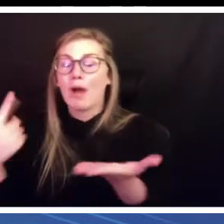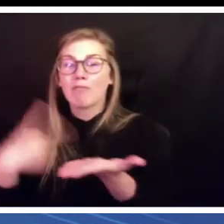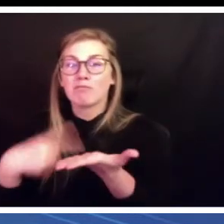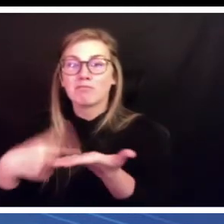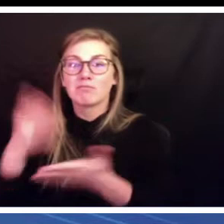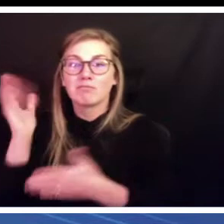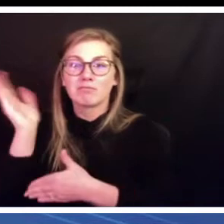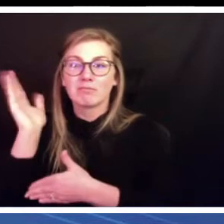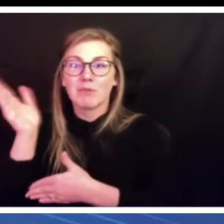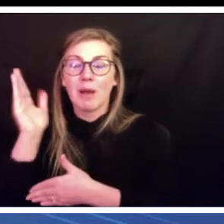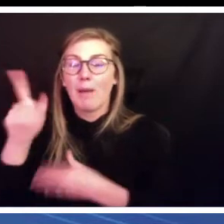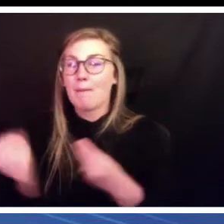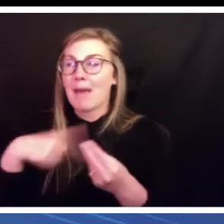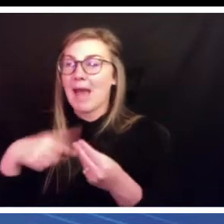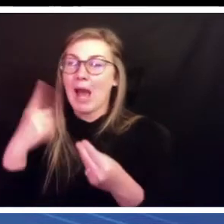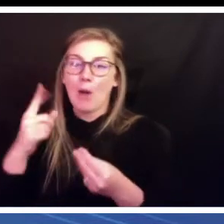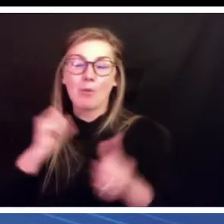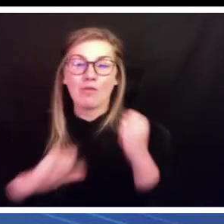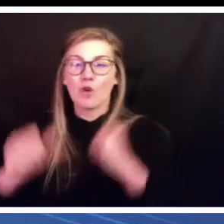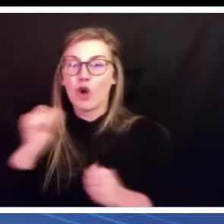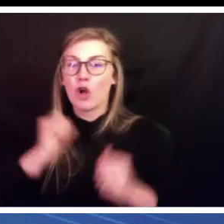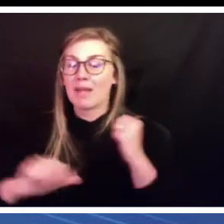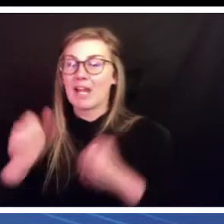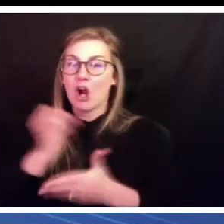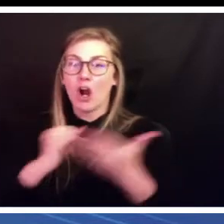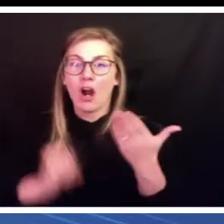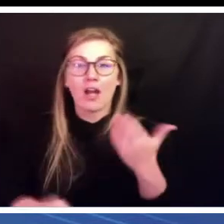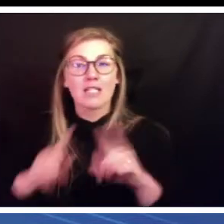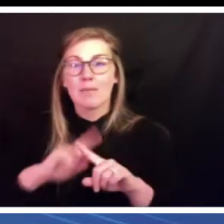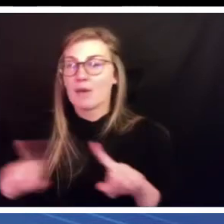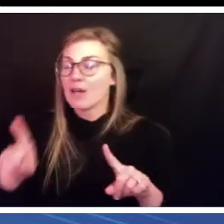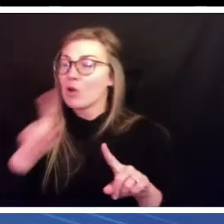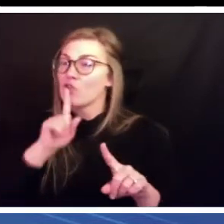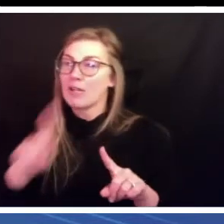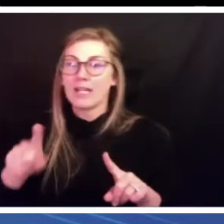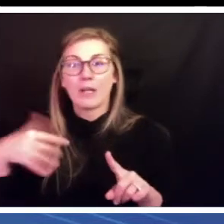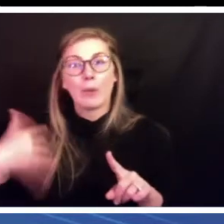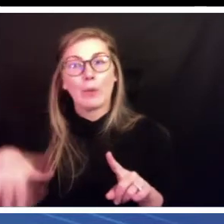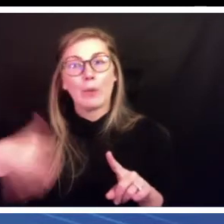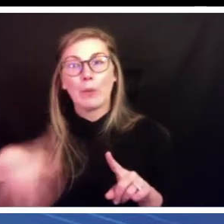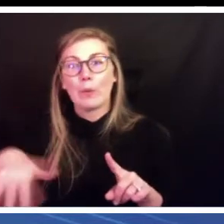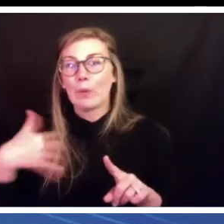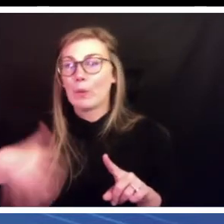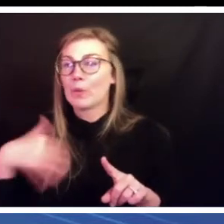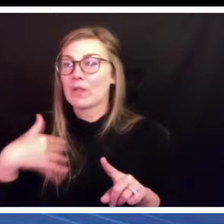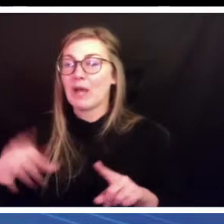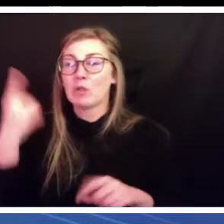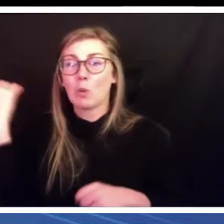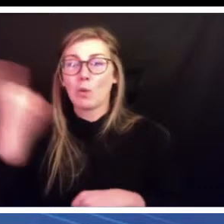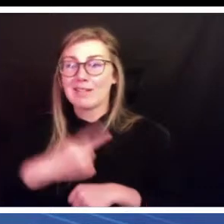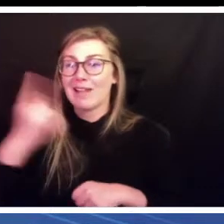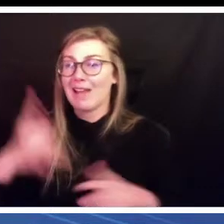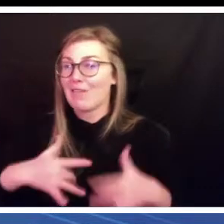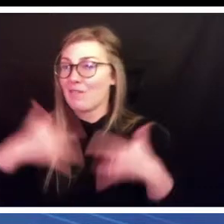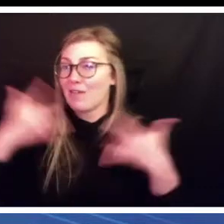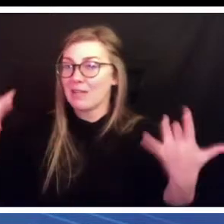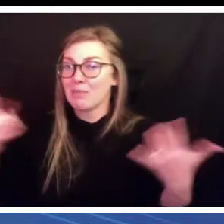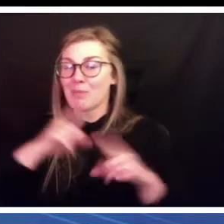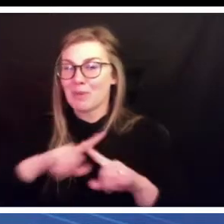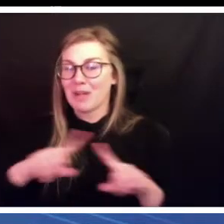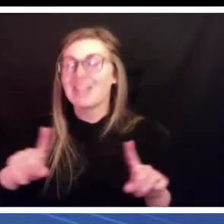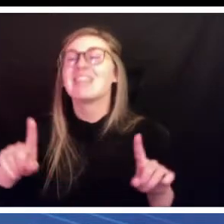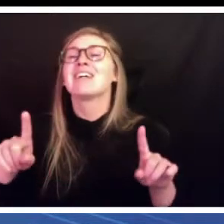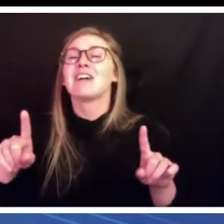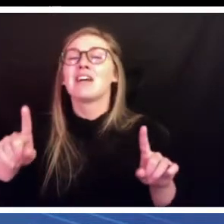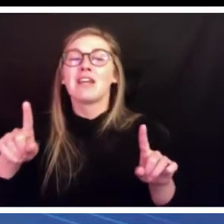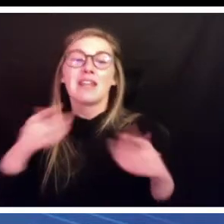contribution I've ever made for one single day event. But thank you and thank everybody who spreads the word about